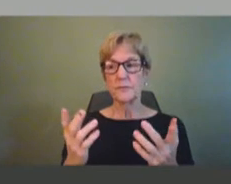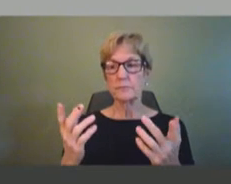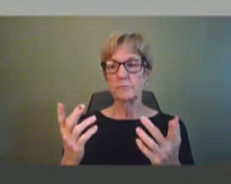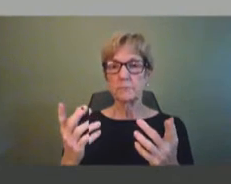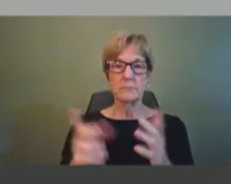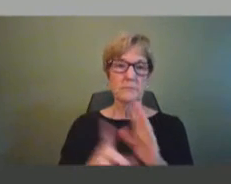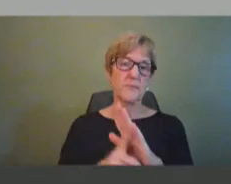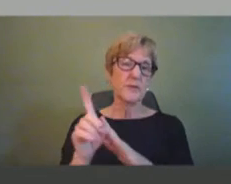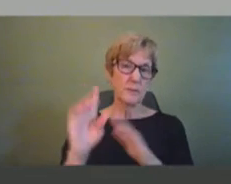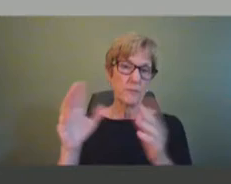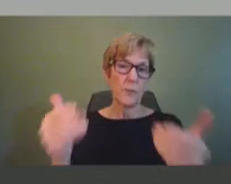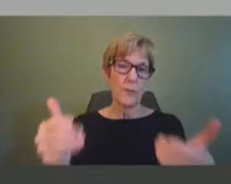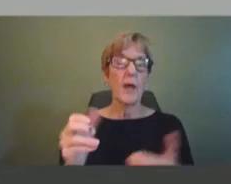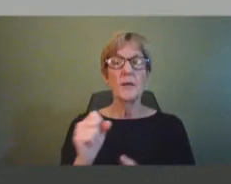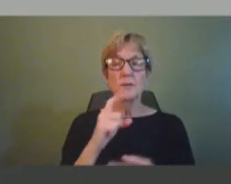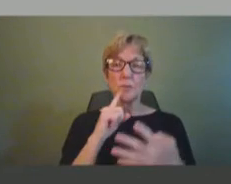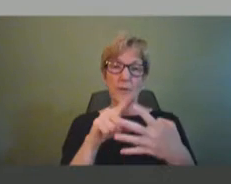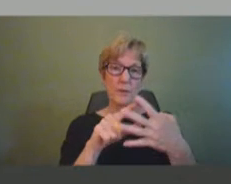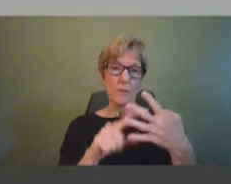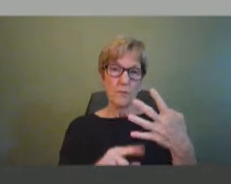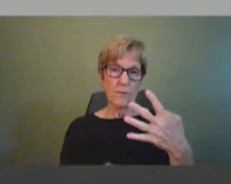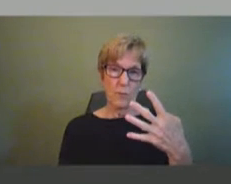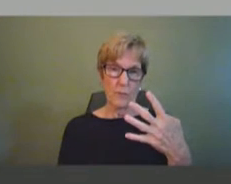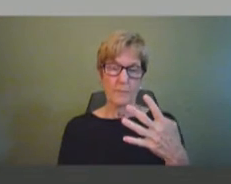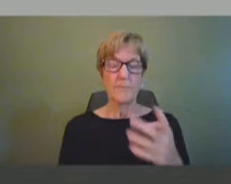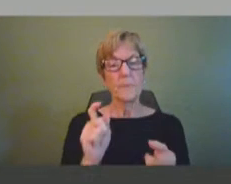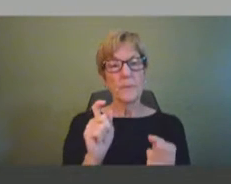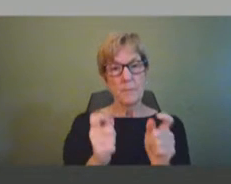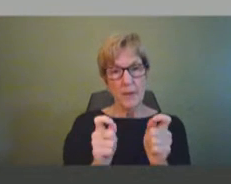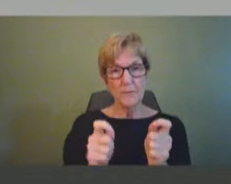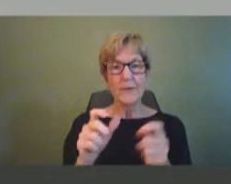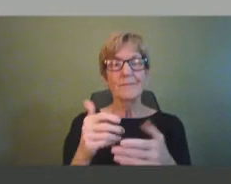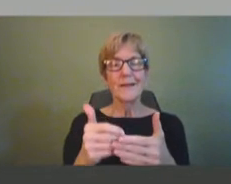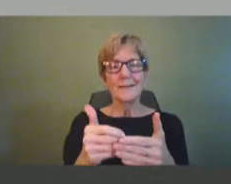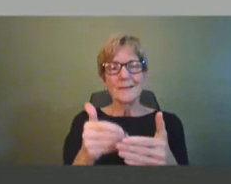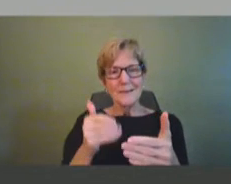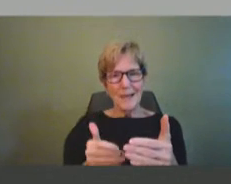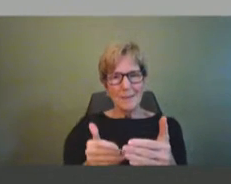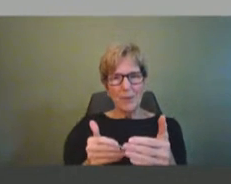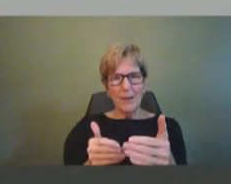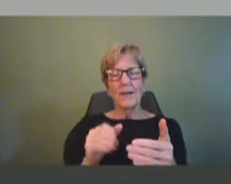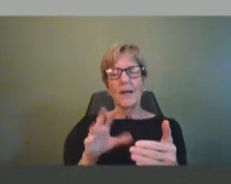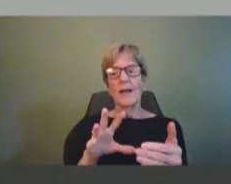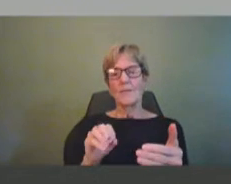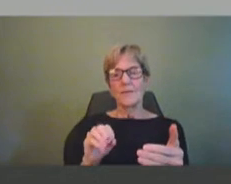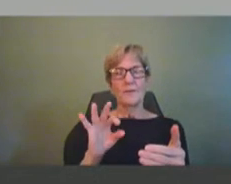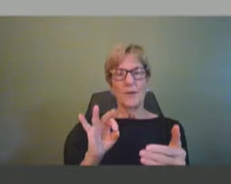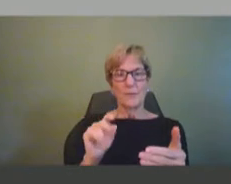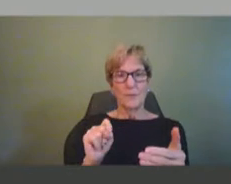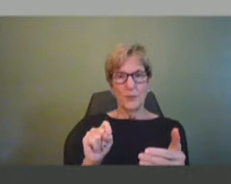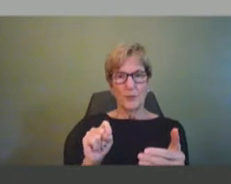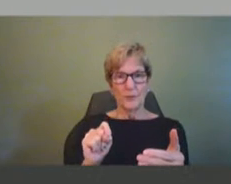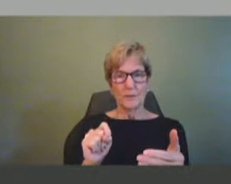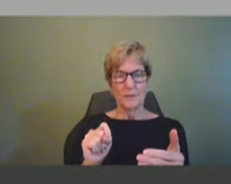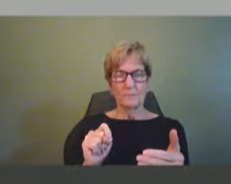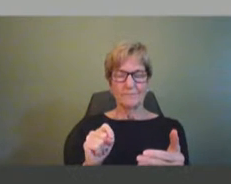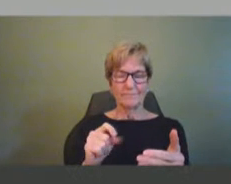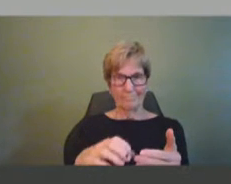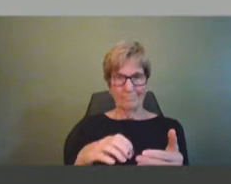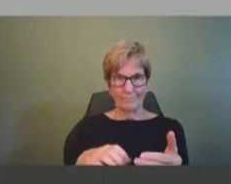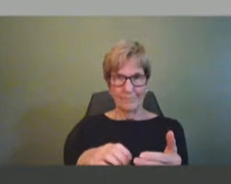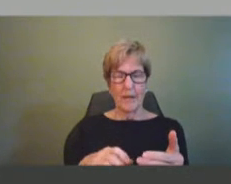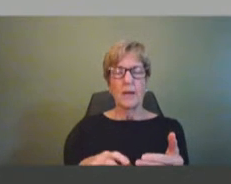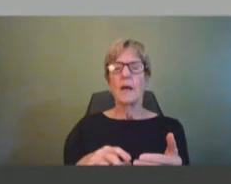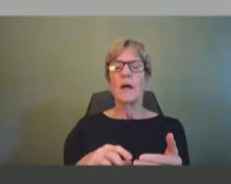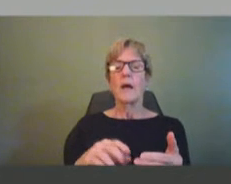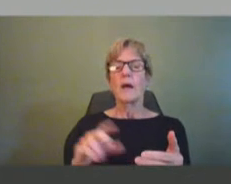essentially there's four items and that's the modification of the setback uh to a 50 foot uh minimum and then a maximum of no more than 100